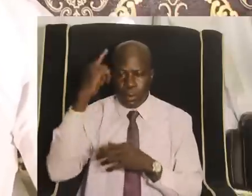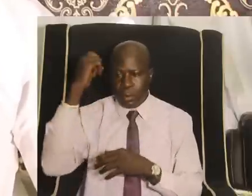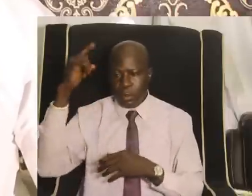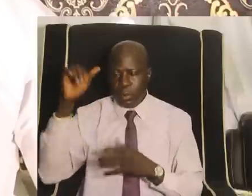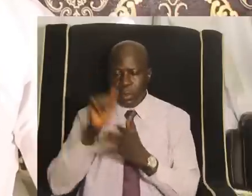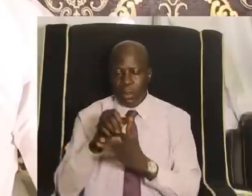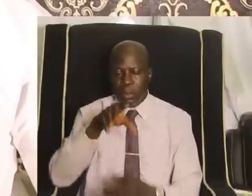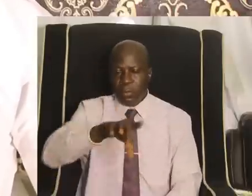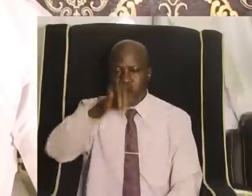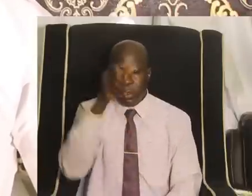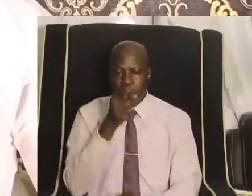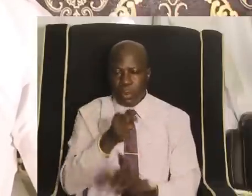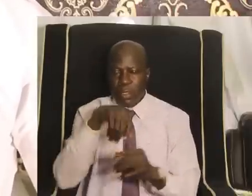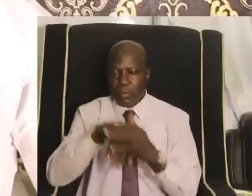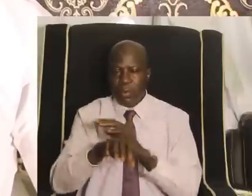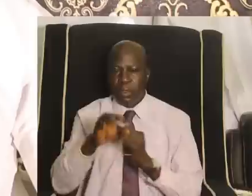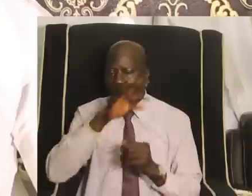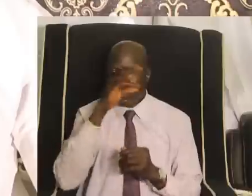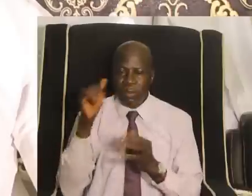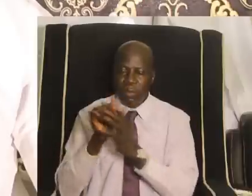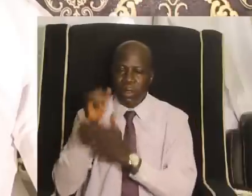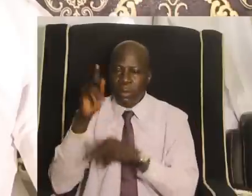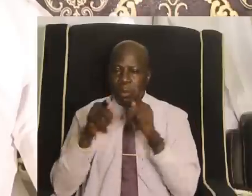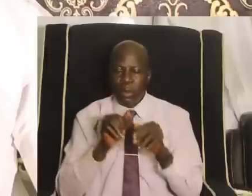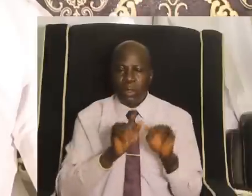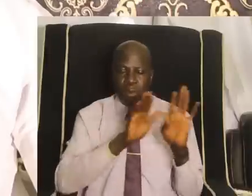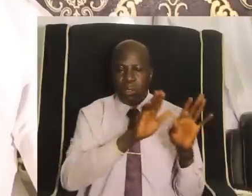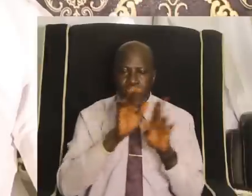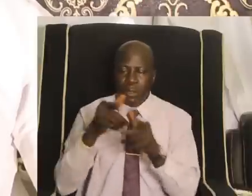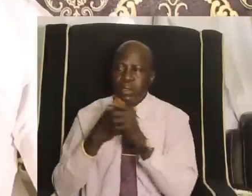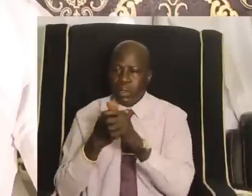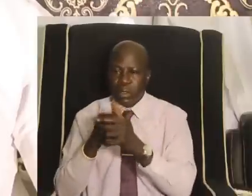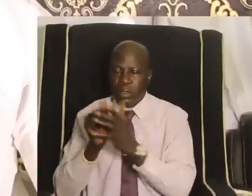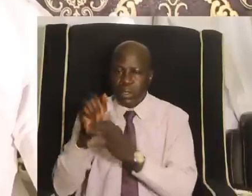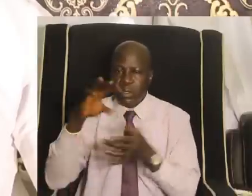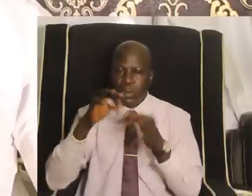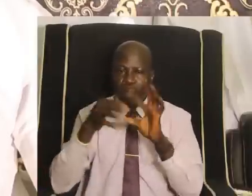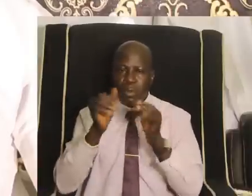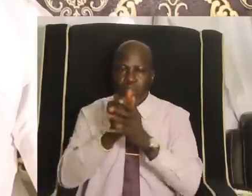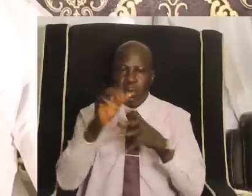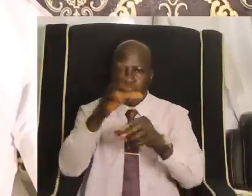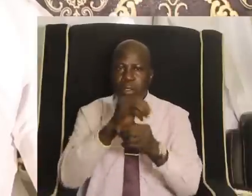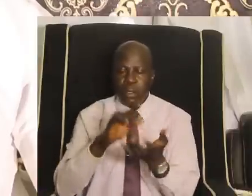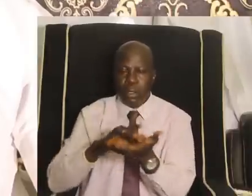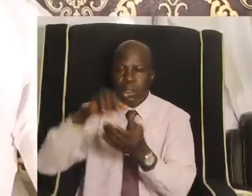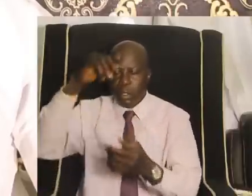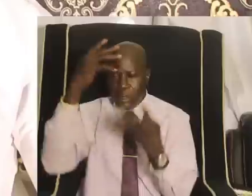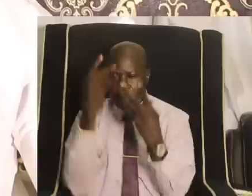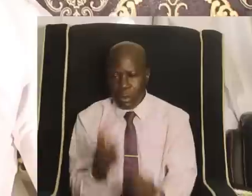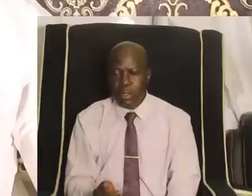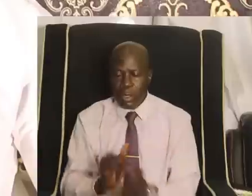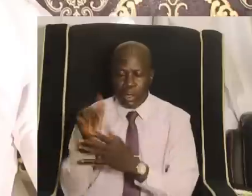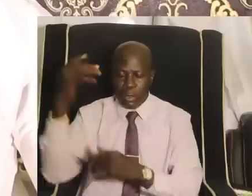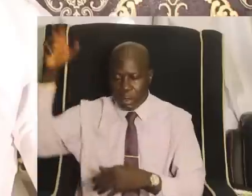find himself on a farm and people were chasing him. His spirit now told him they wanted to snatch his glory. Suddenly he saw a